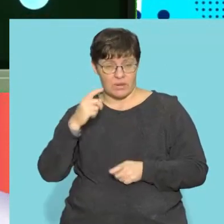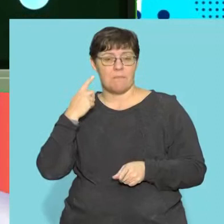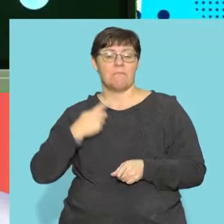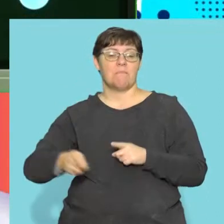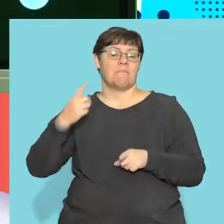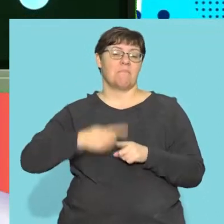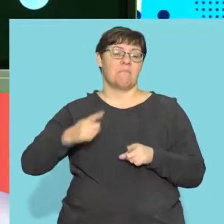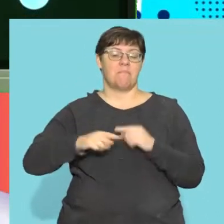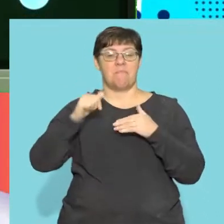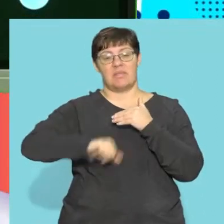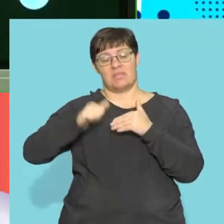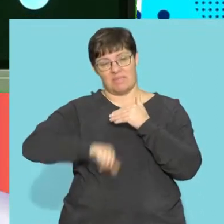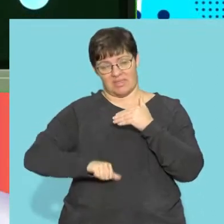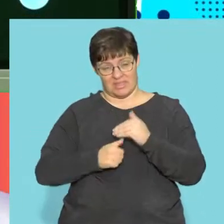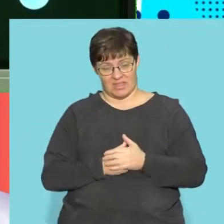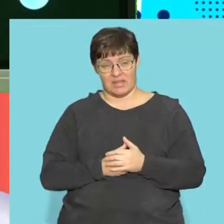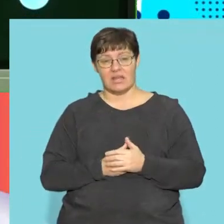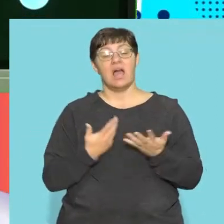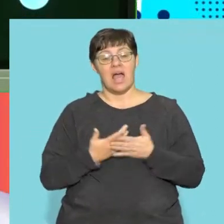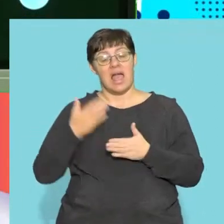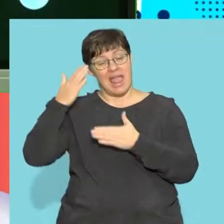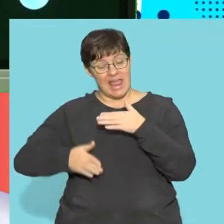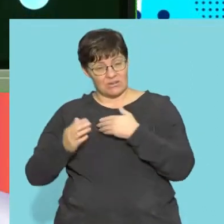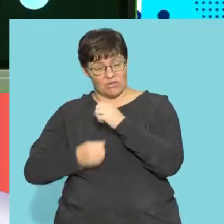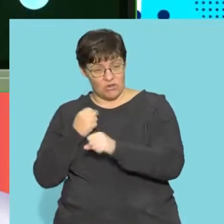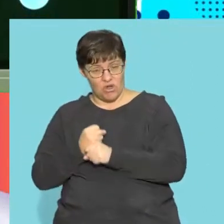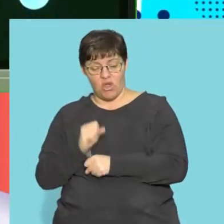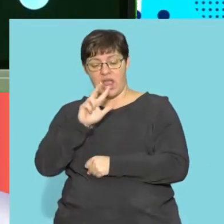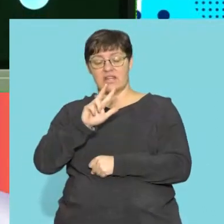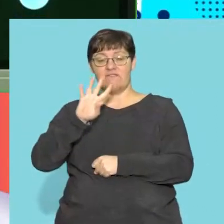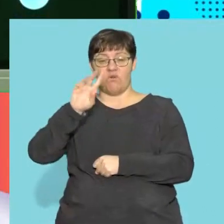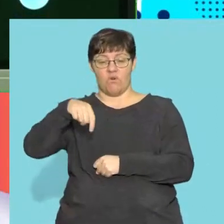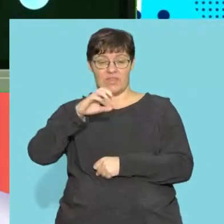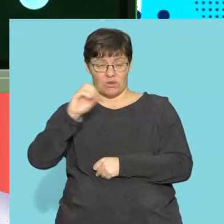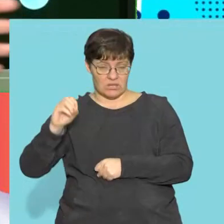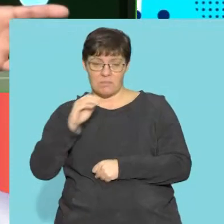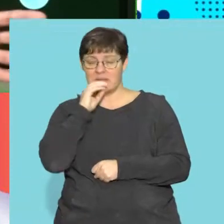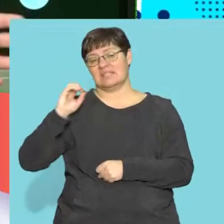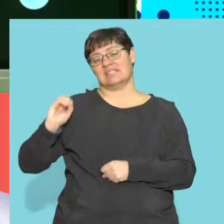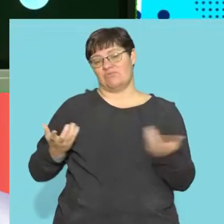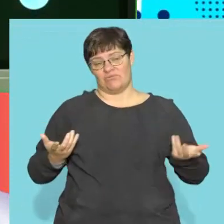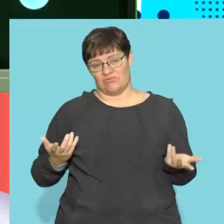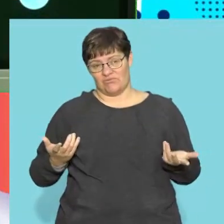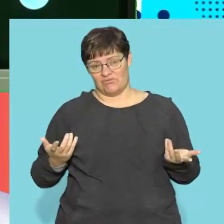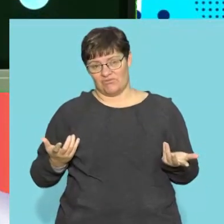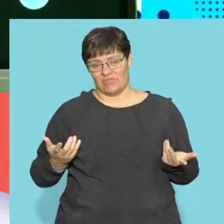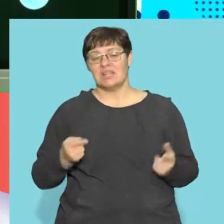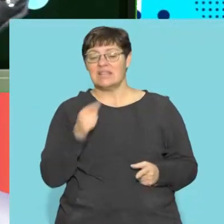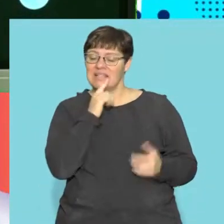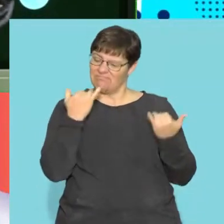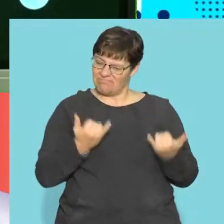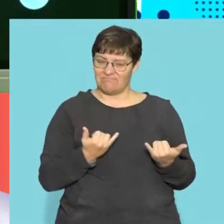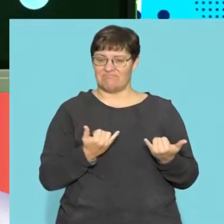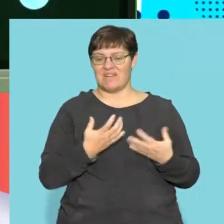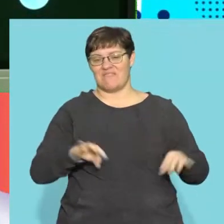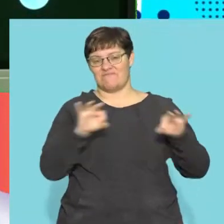the 24,000 will be your monthly allowance that you get. At the end of the year, the 84,000 will be zero. And that's the